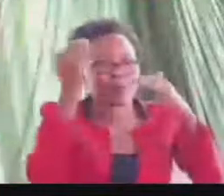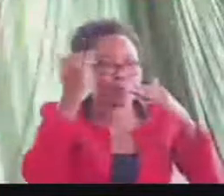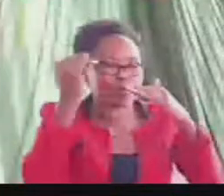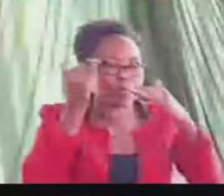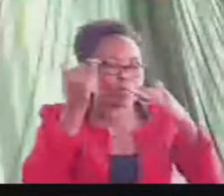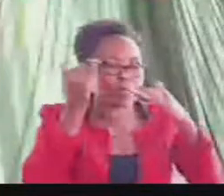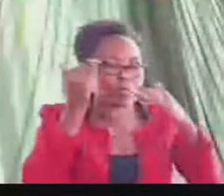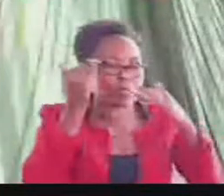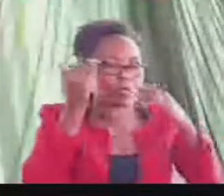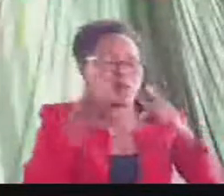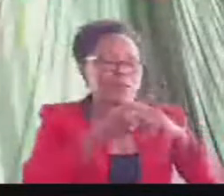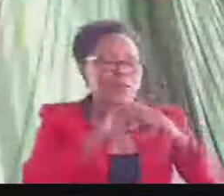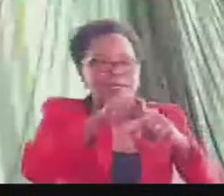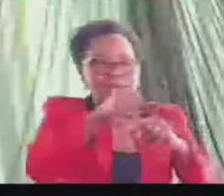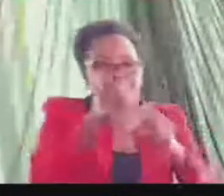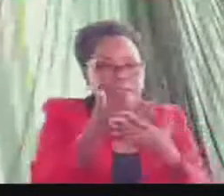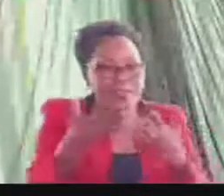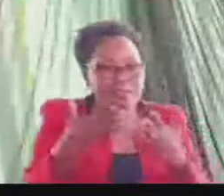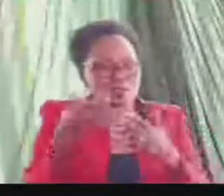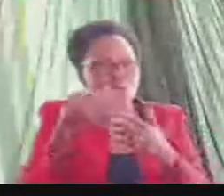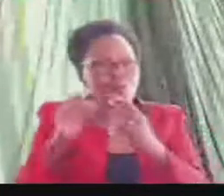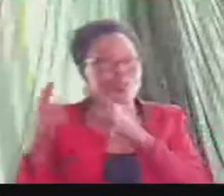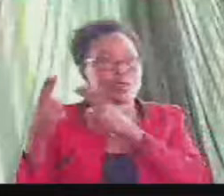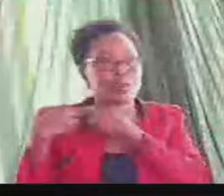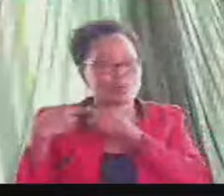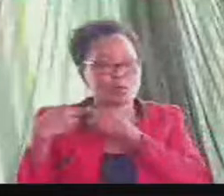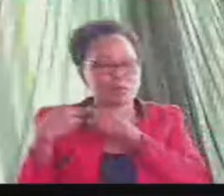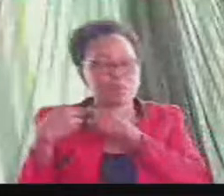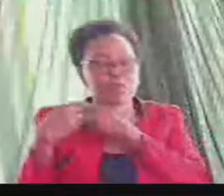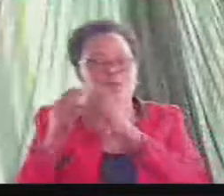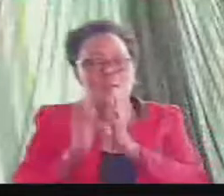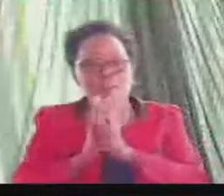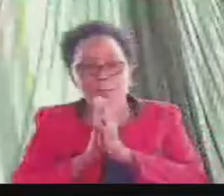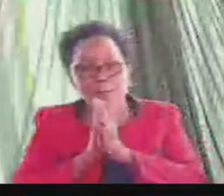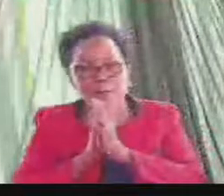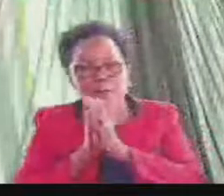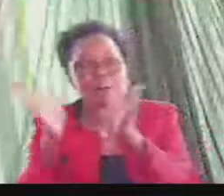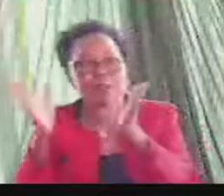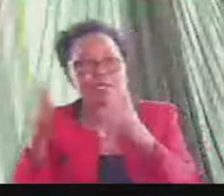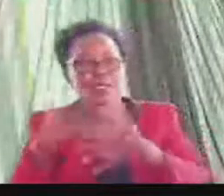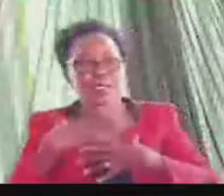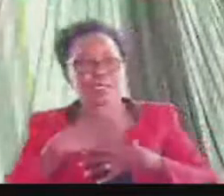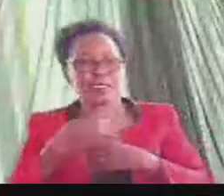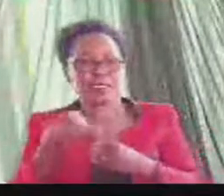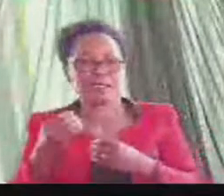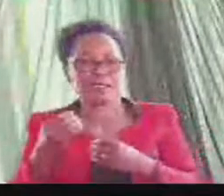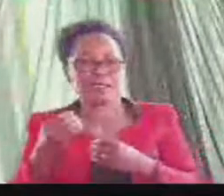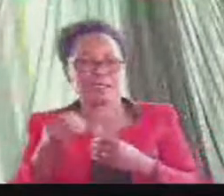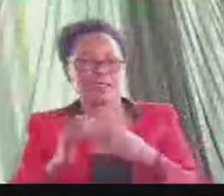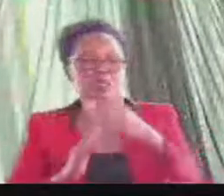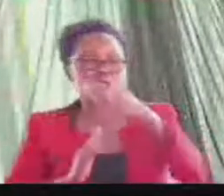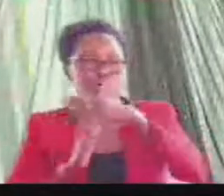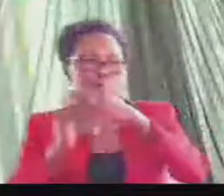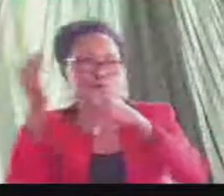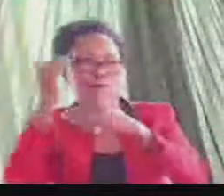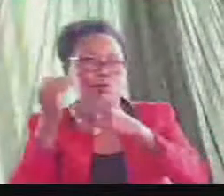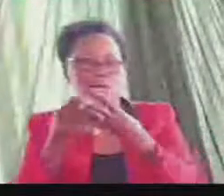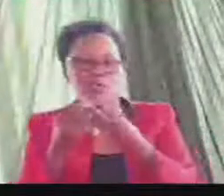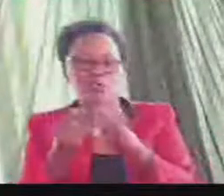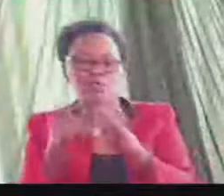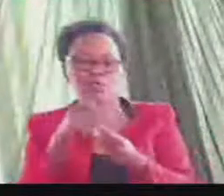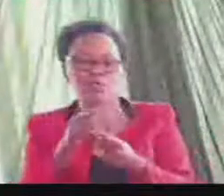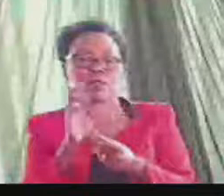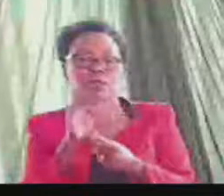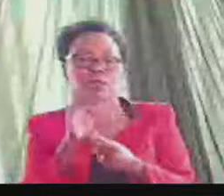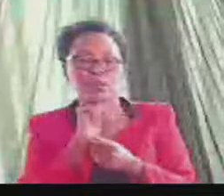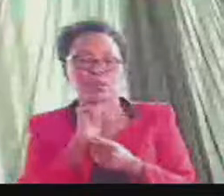the jurisdiction, it's a matter of public interest, and I think the Supreme Court has dealt with that.